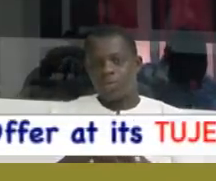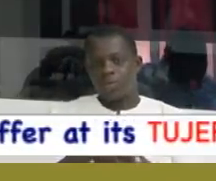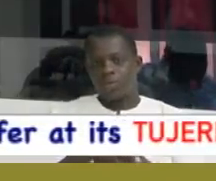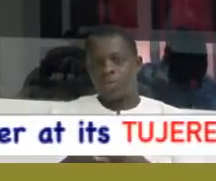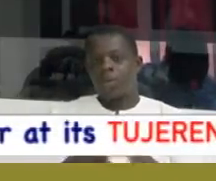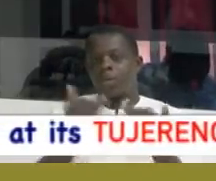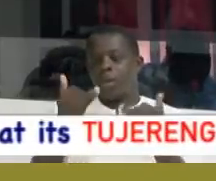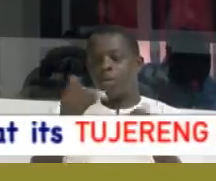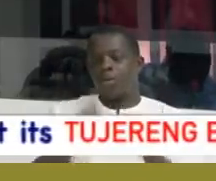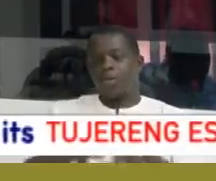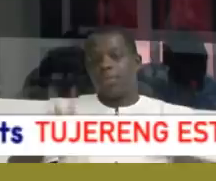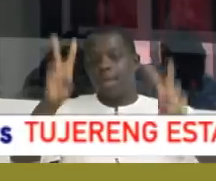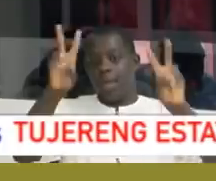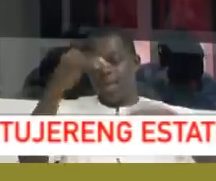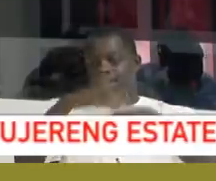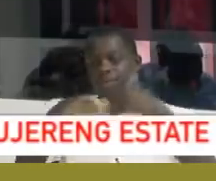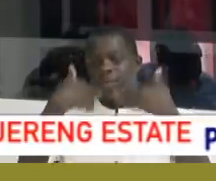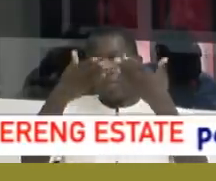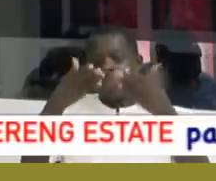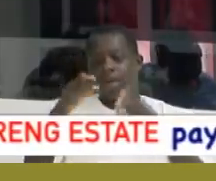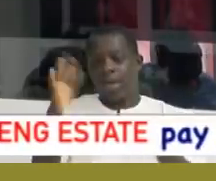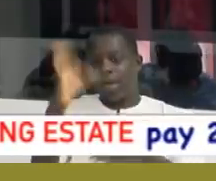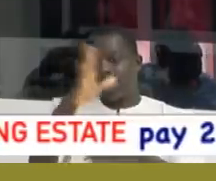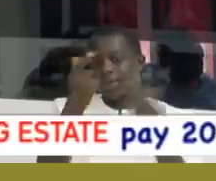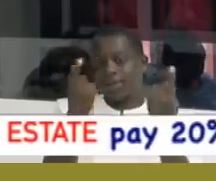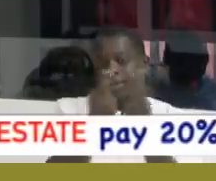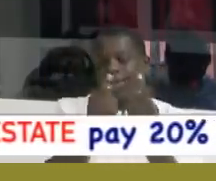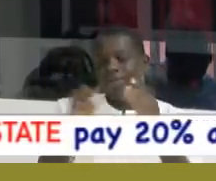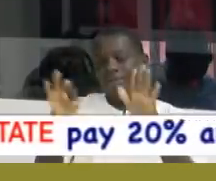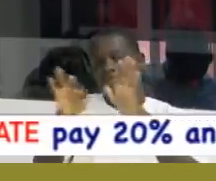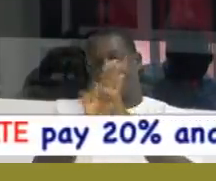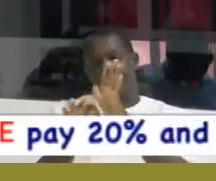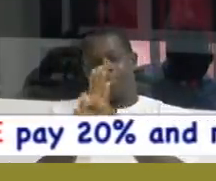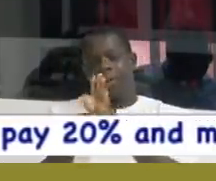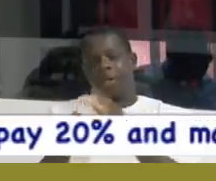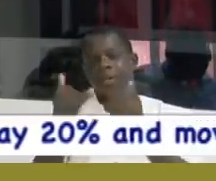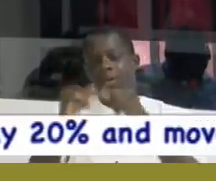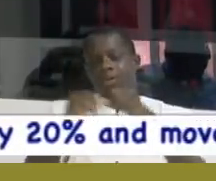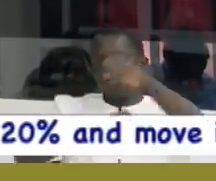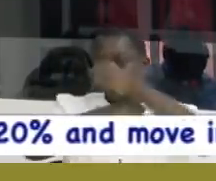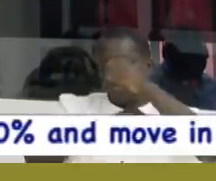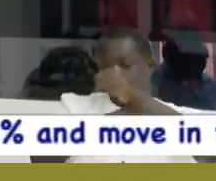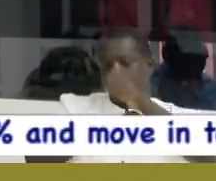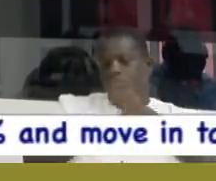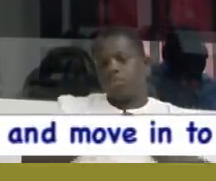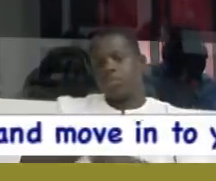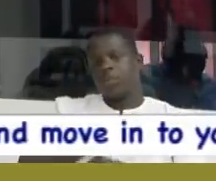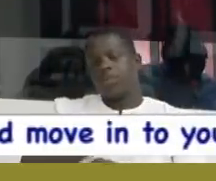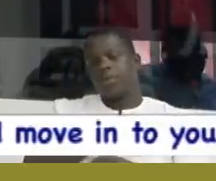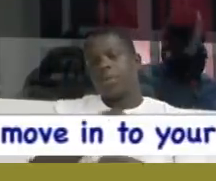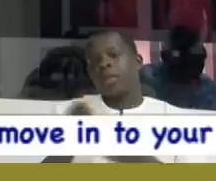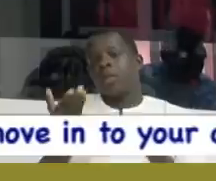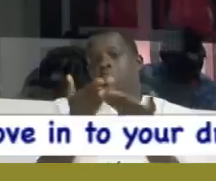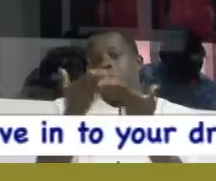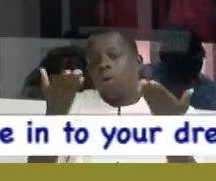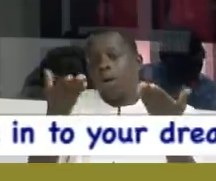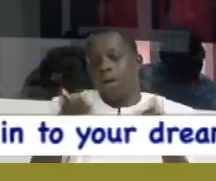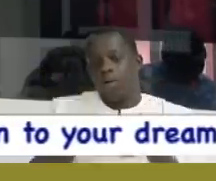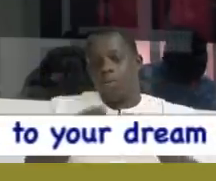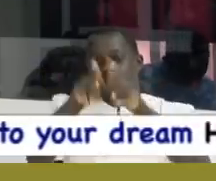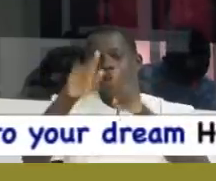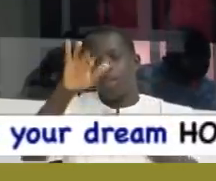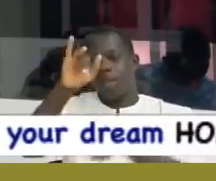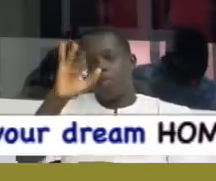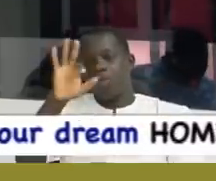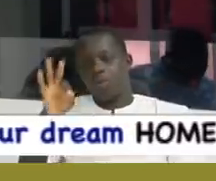you anything concrete to back his claims. That is why, even with